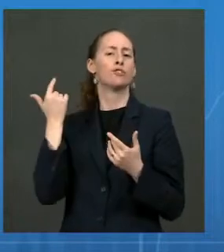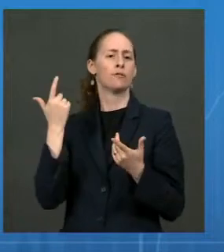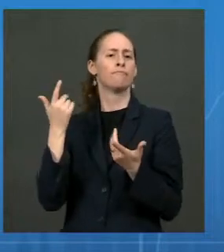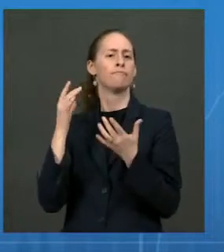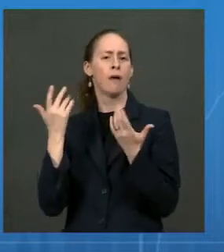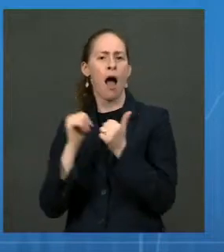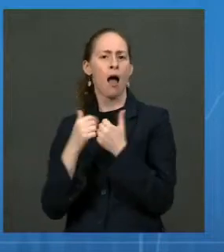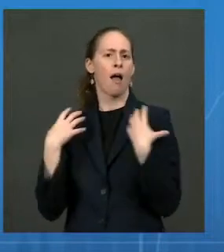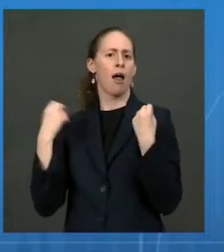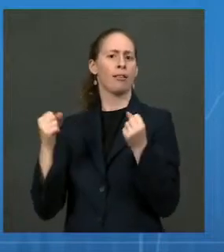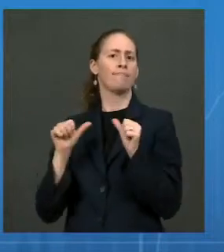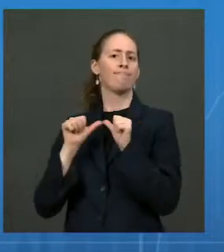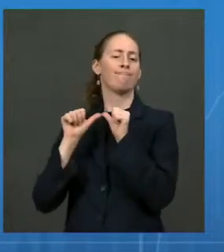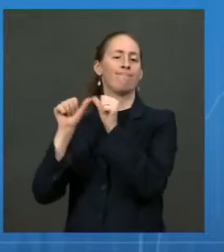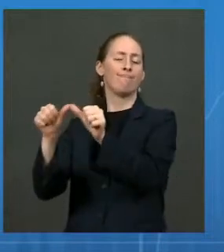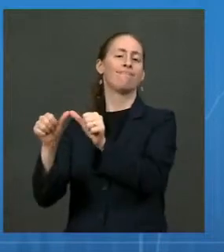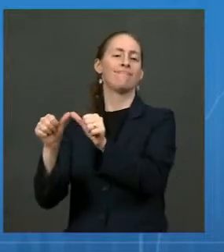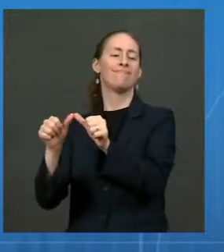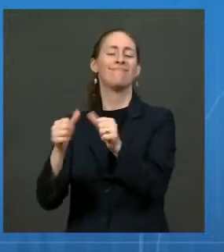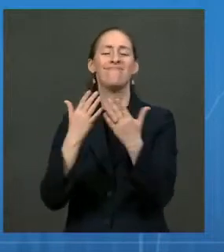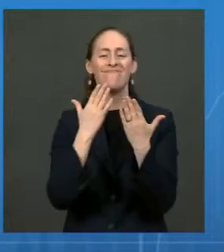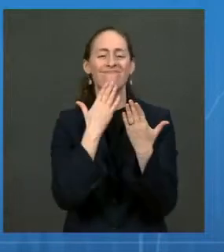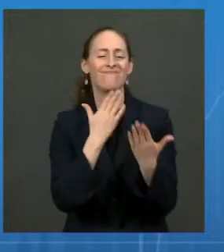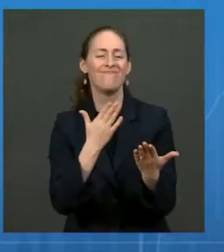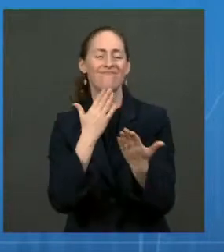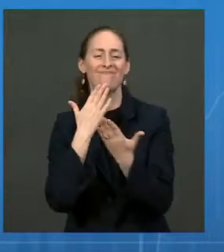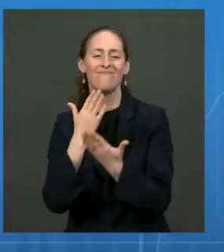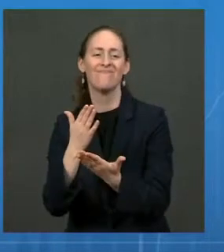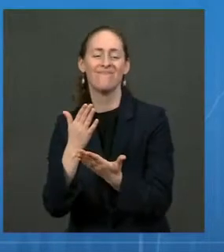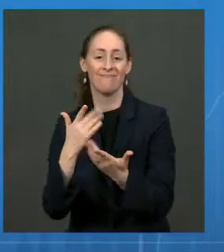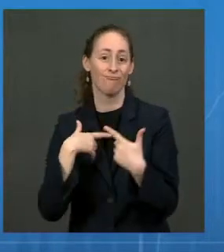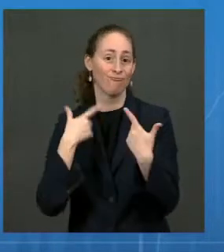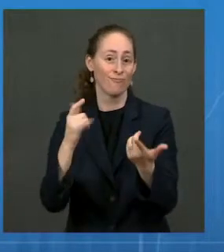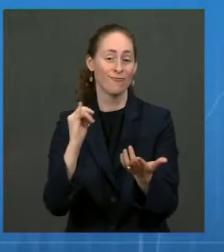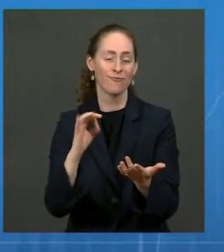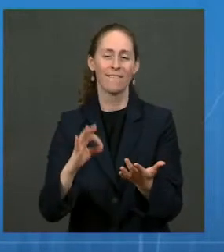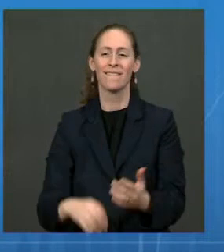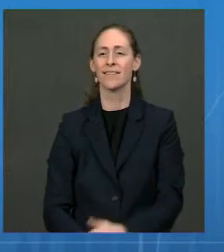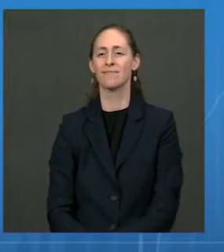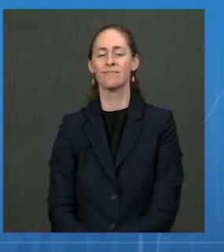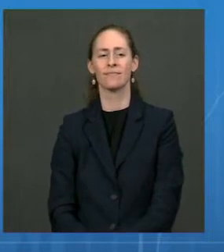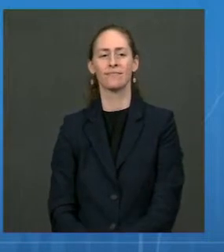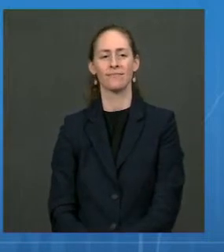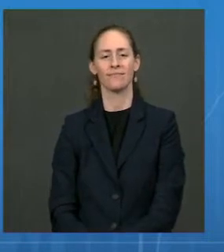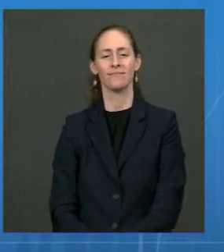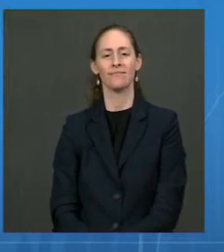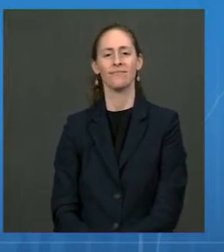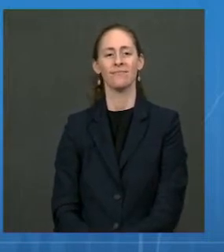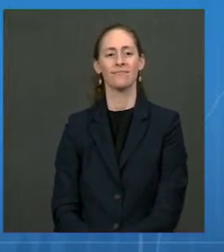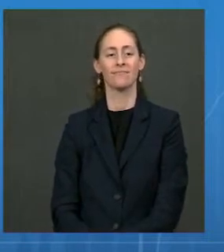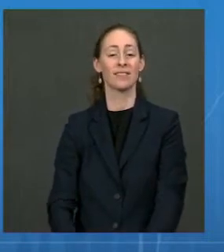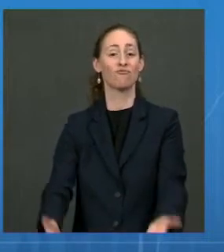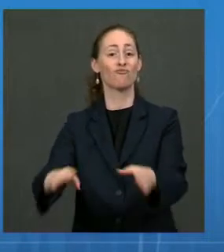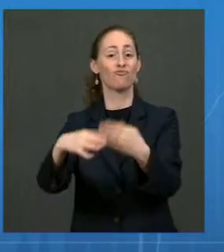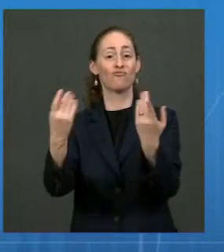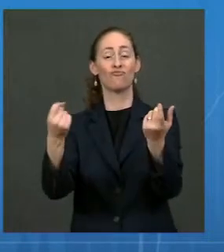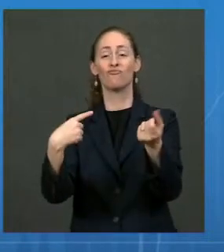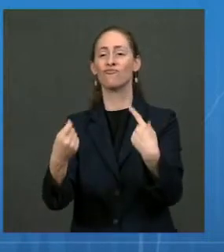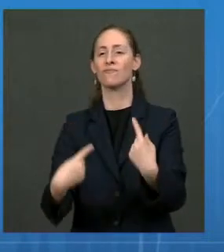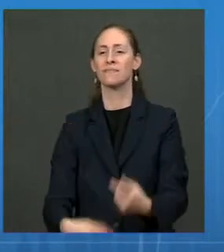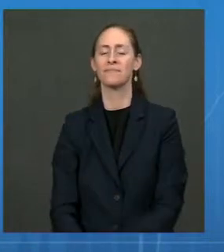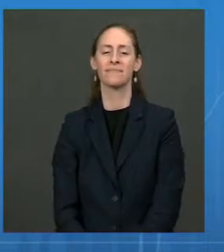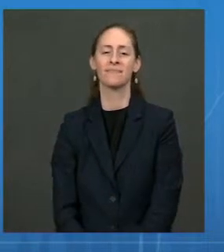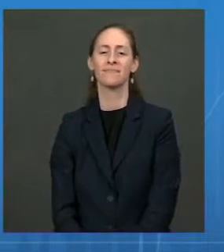information. Thanks so much for your time today, and I'll turn it back to you, Jeff. Well, thank you, doctors. Let's open it up for a few questions.